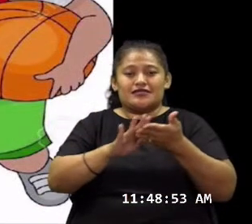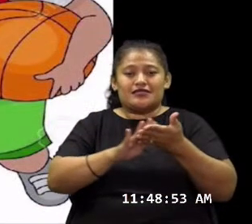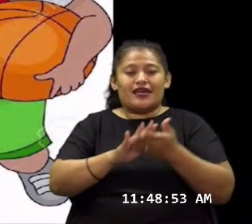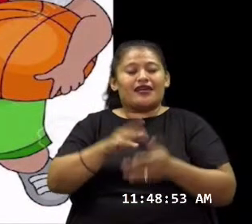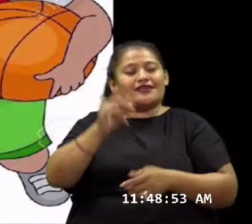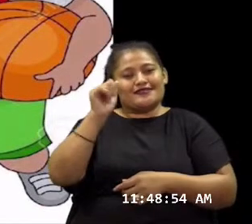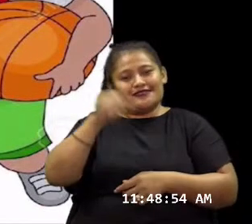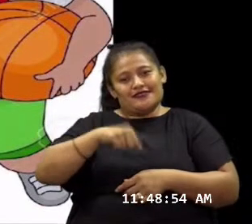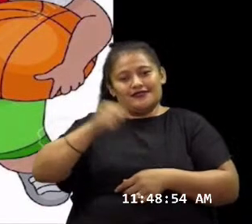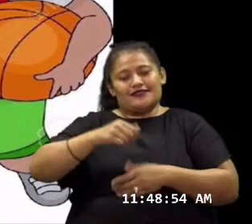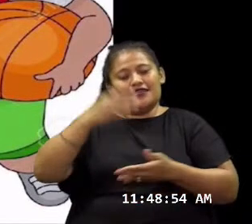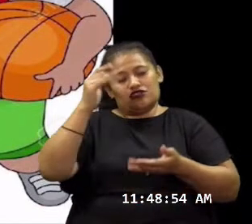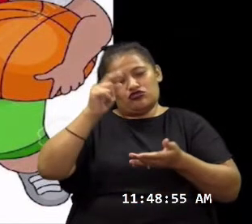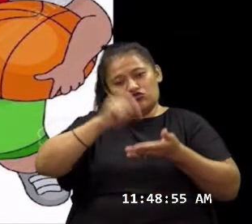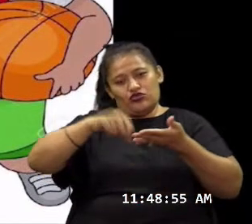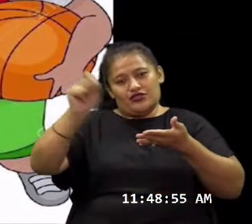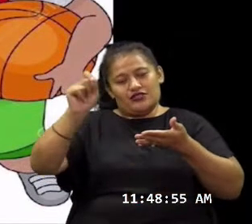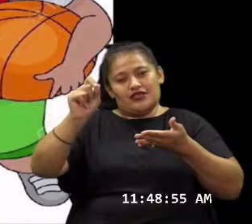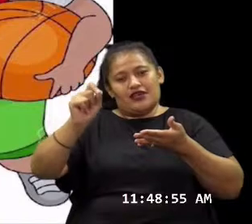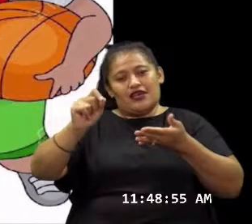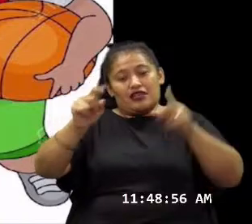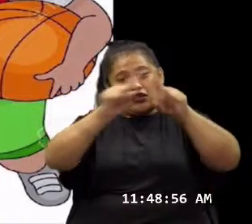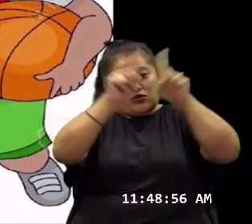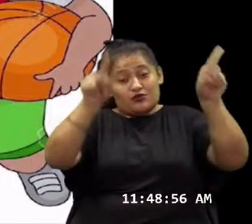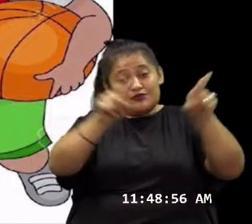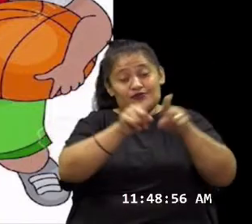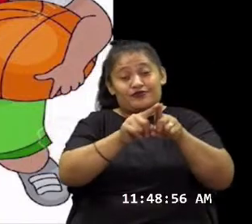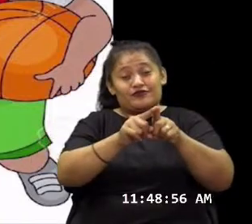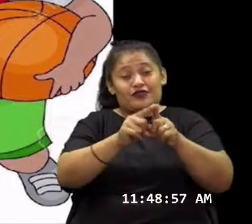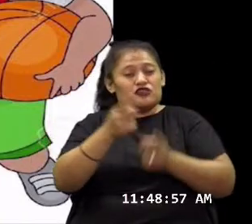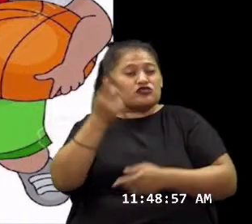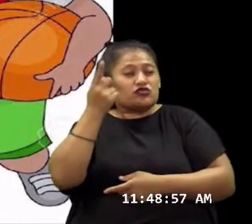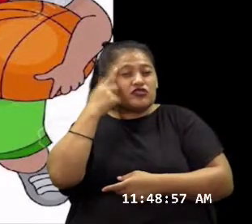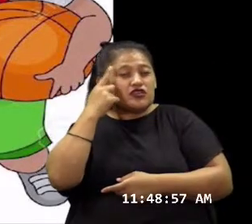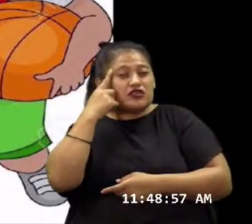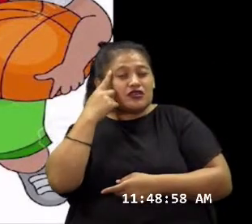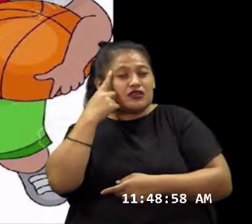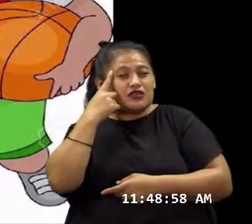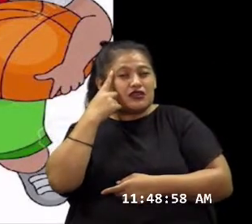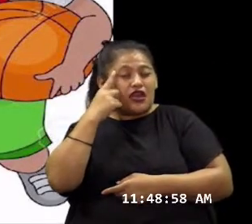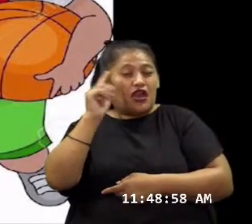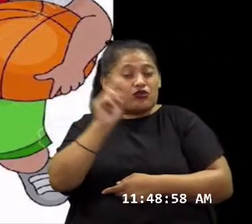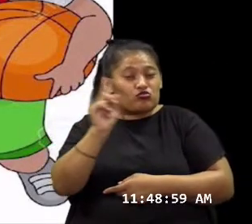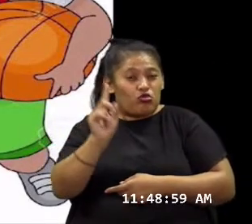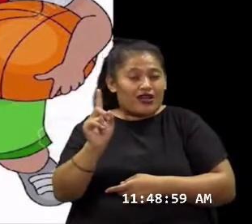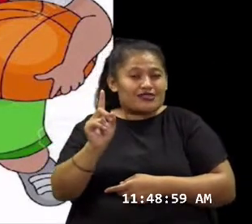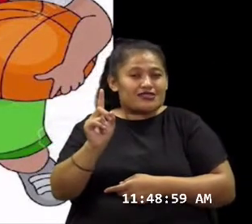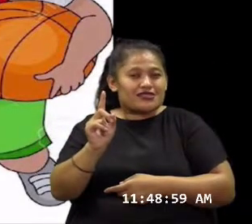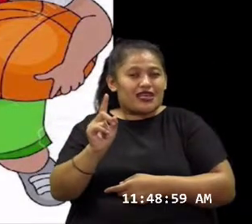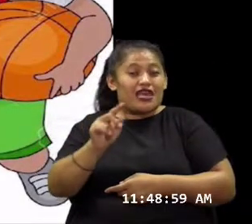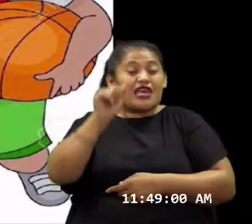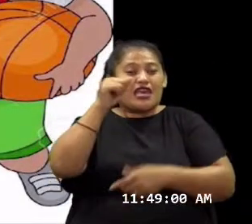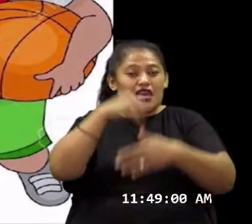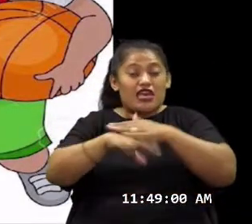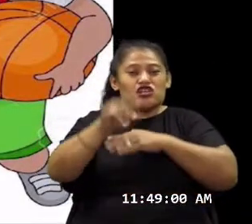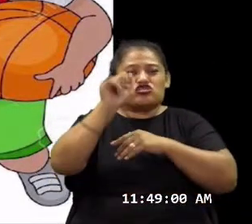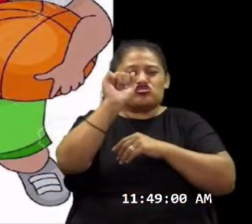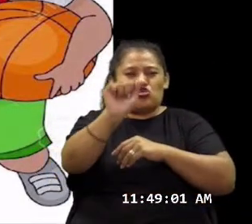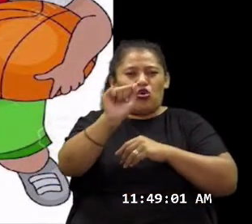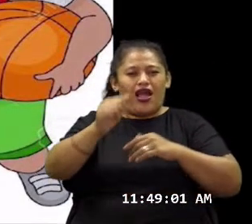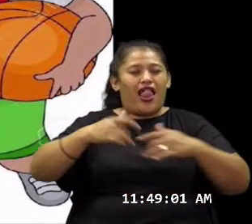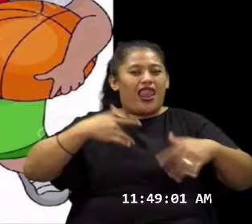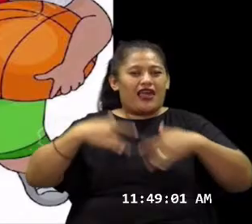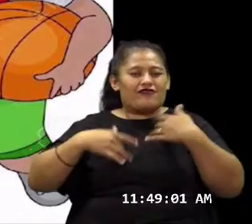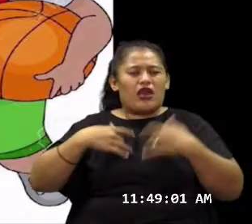That's correct. The topic requires you to think about an event in your life that reminds